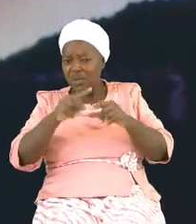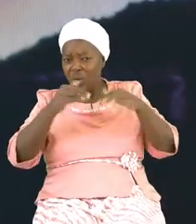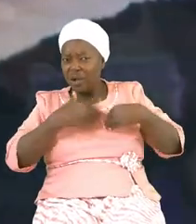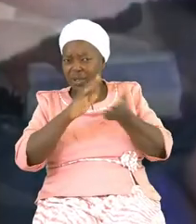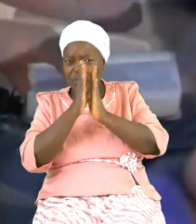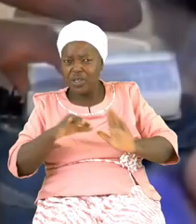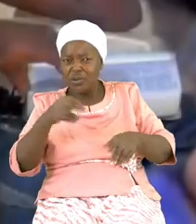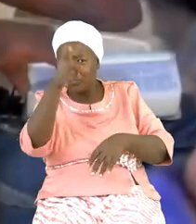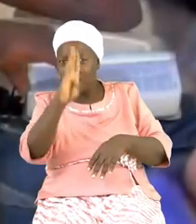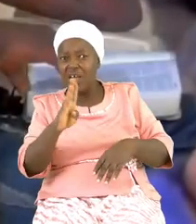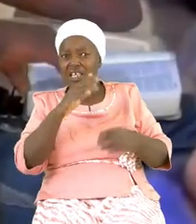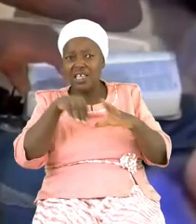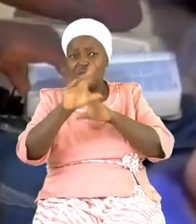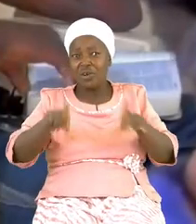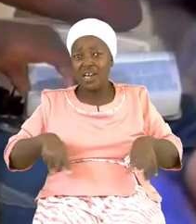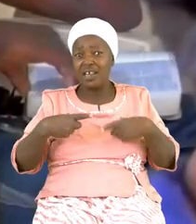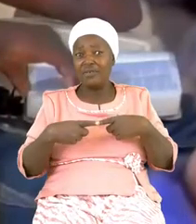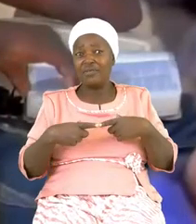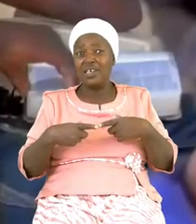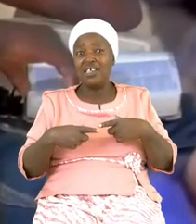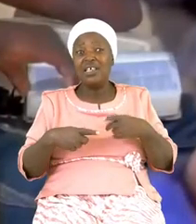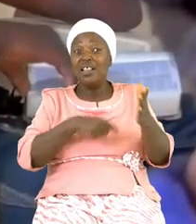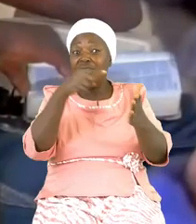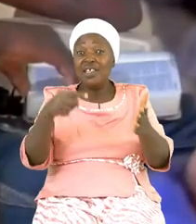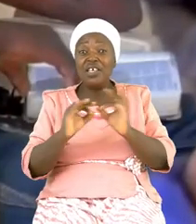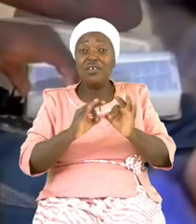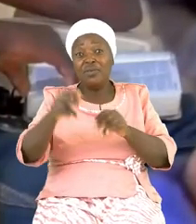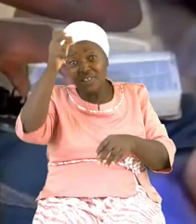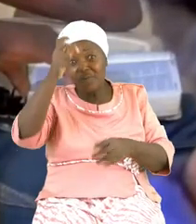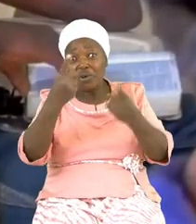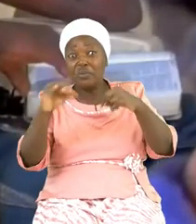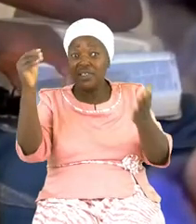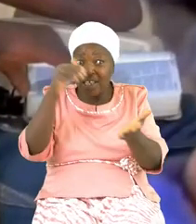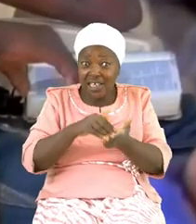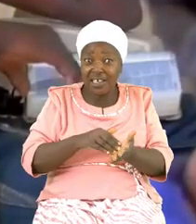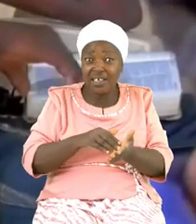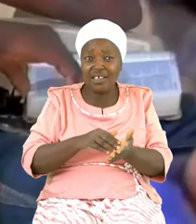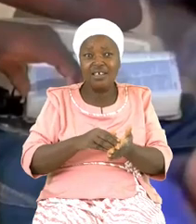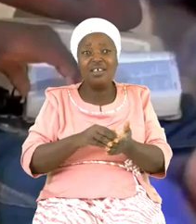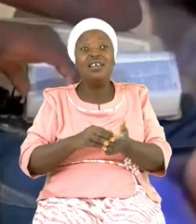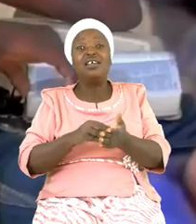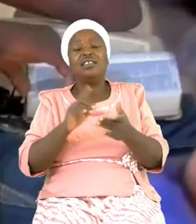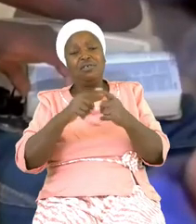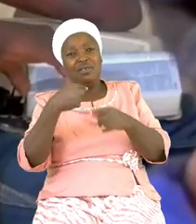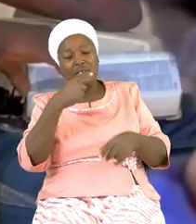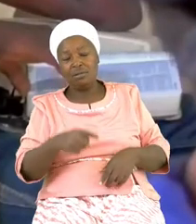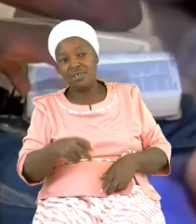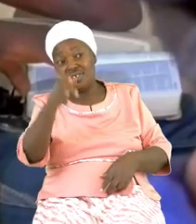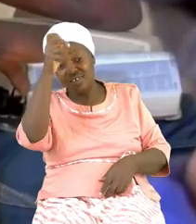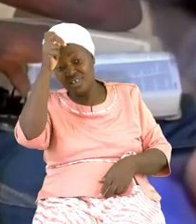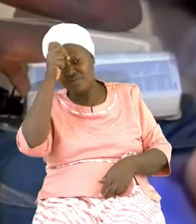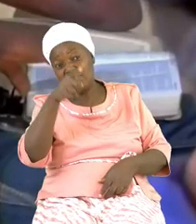God in your life, if Satan comes again, you say, Satan, you come too late